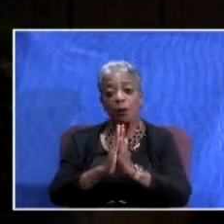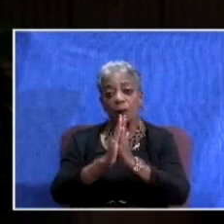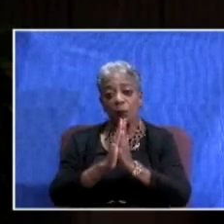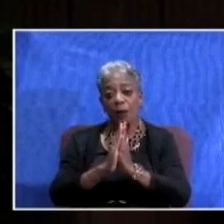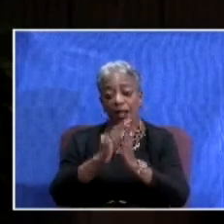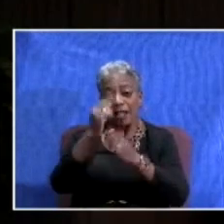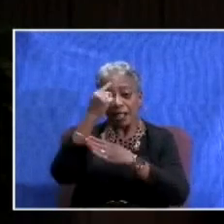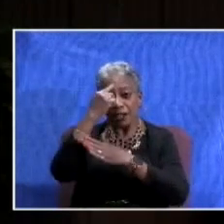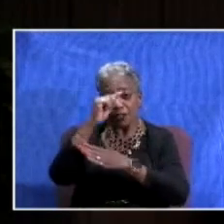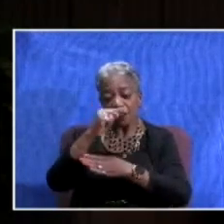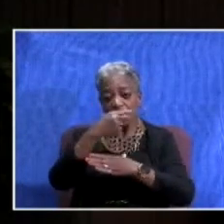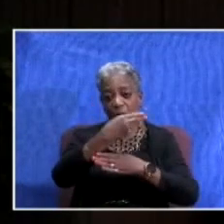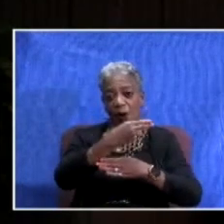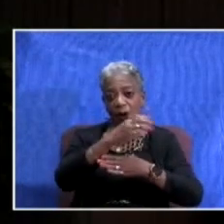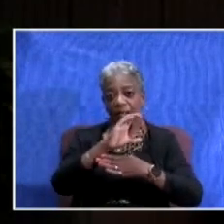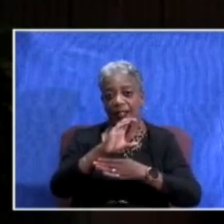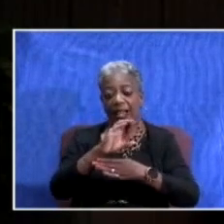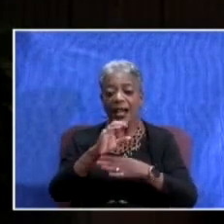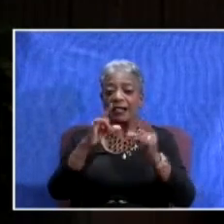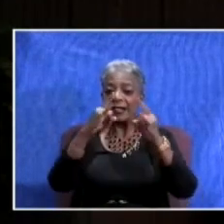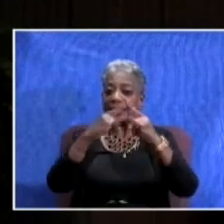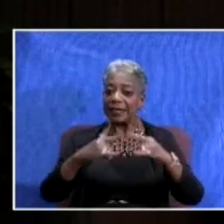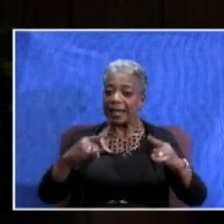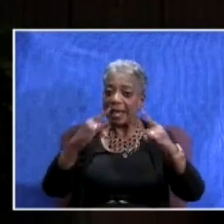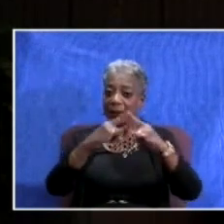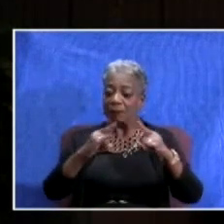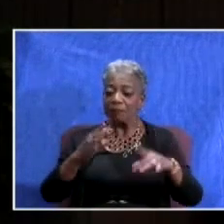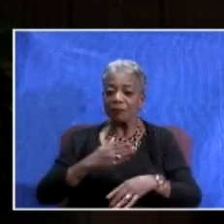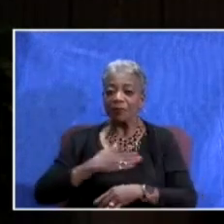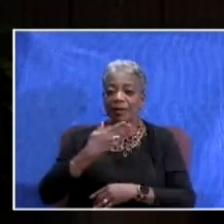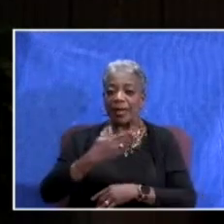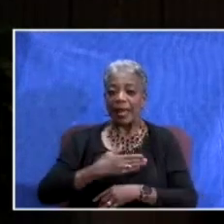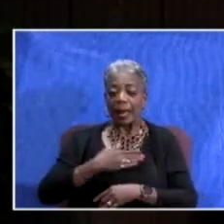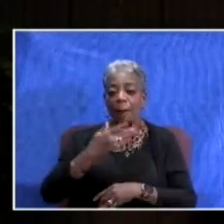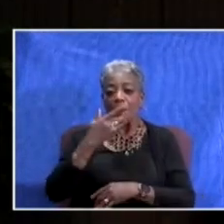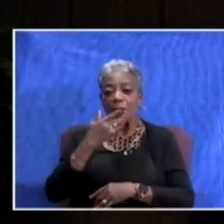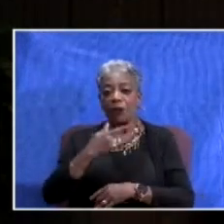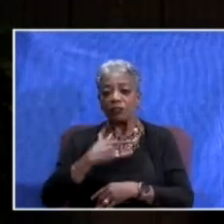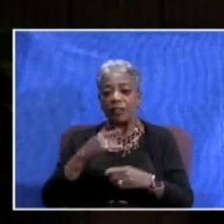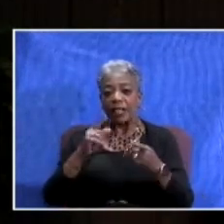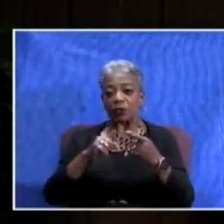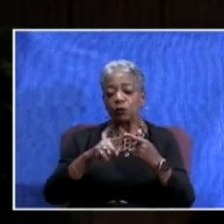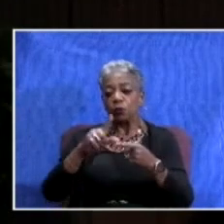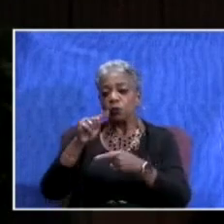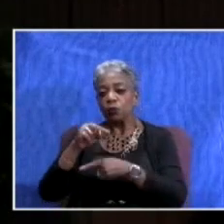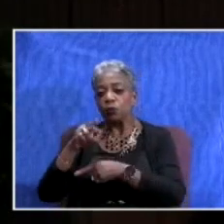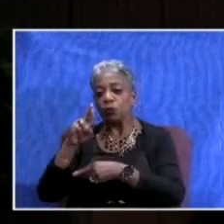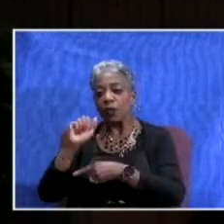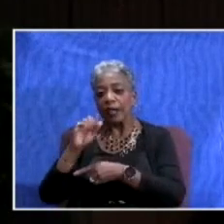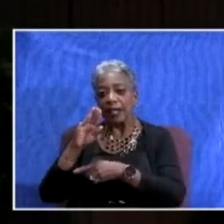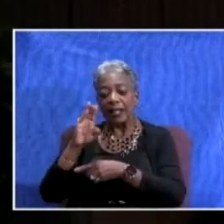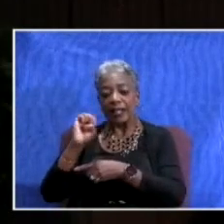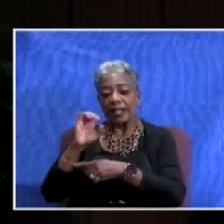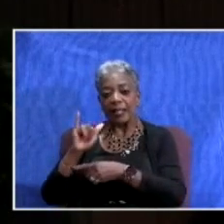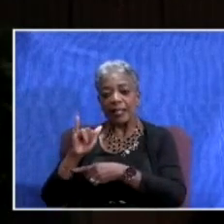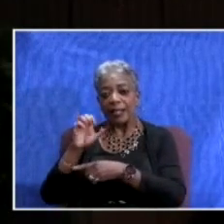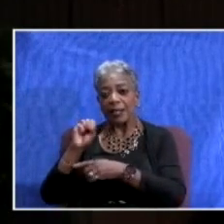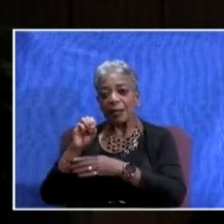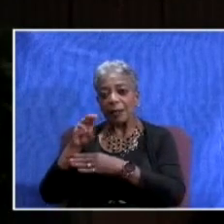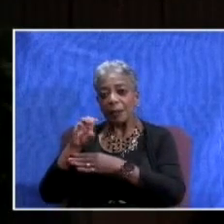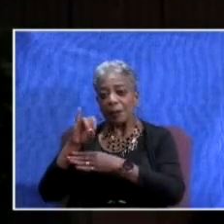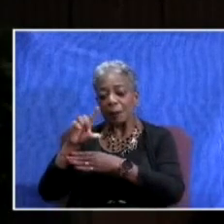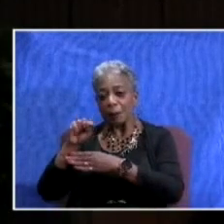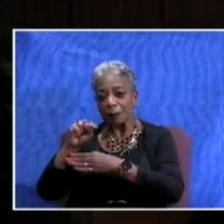happy birthday to Anastasia Cummings and Tracy Smith. Happy birthday to you. Shout out to